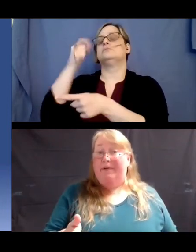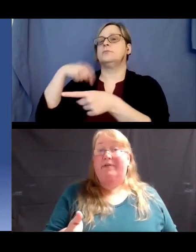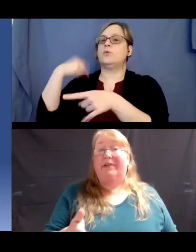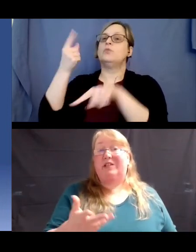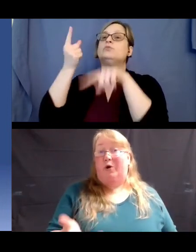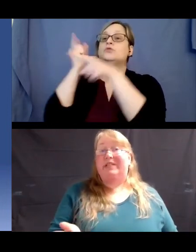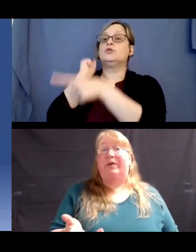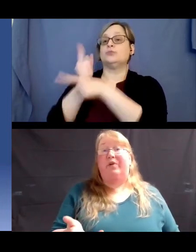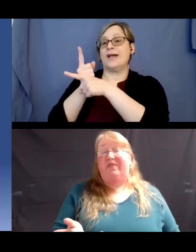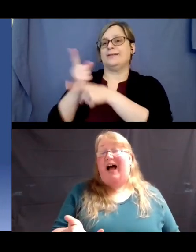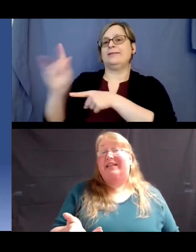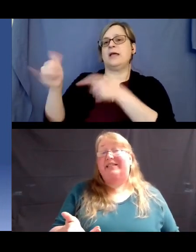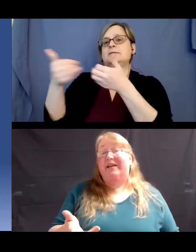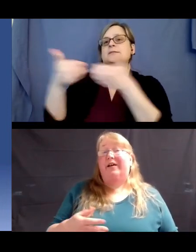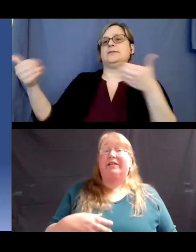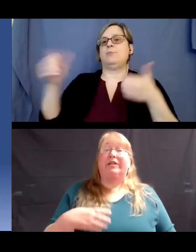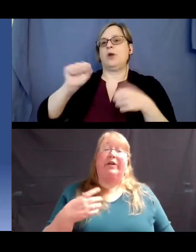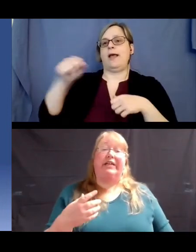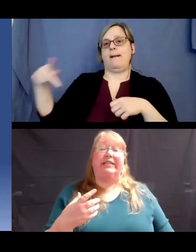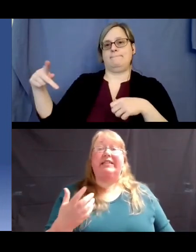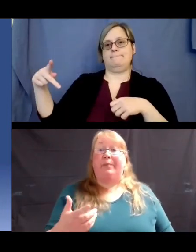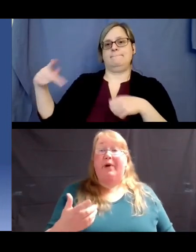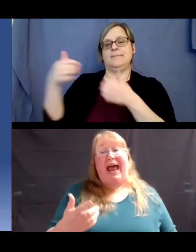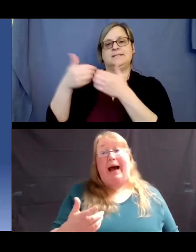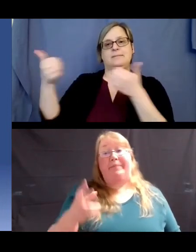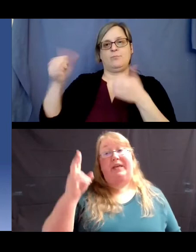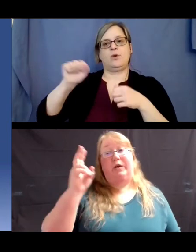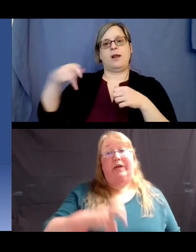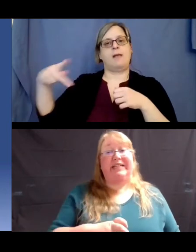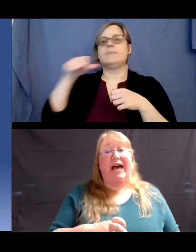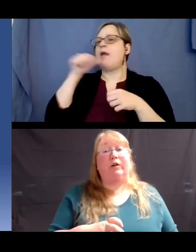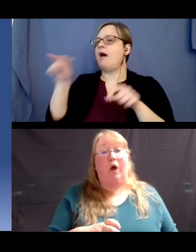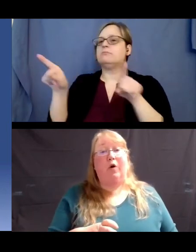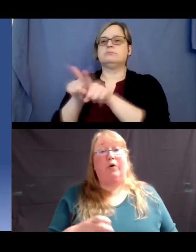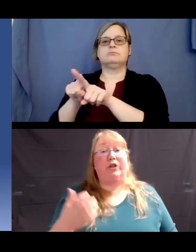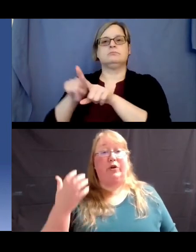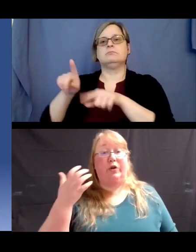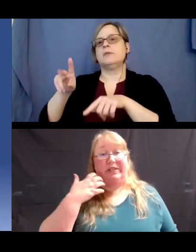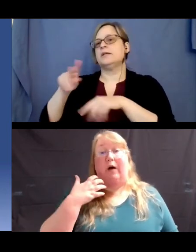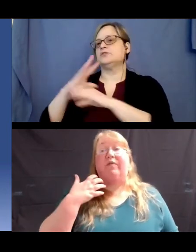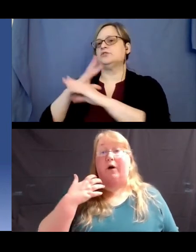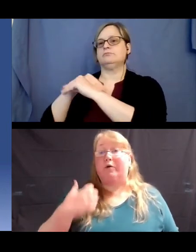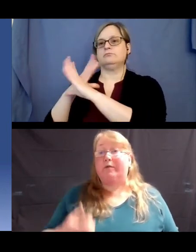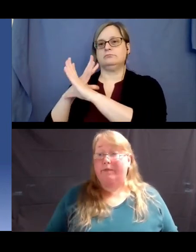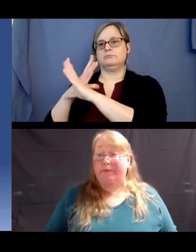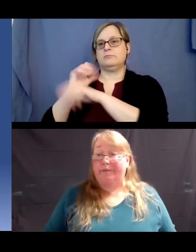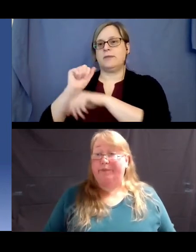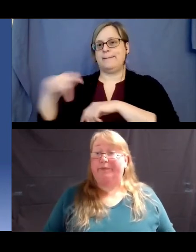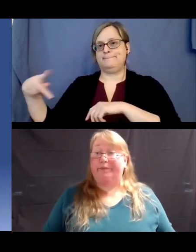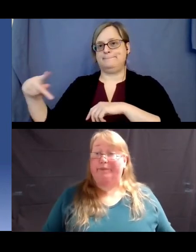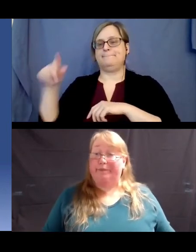app that Sorensen provides. So it is a separate app that you can download to your cell phone.